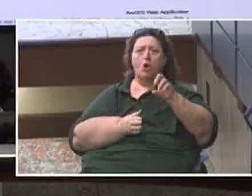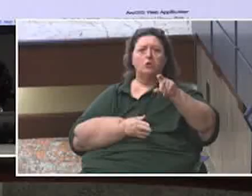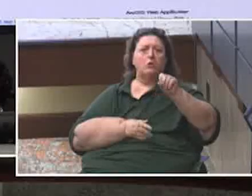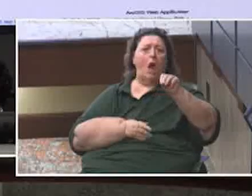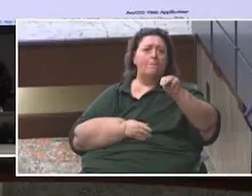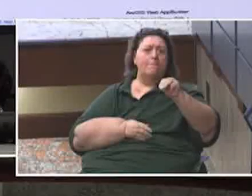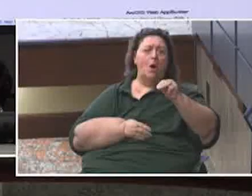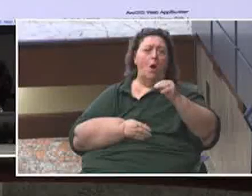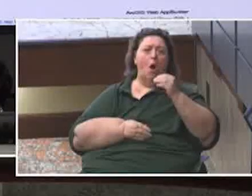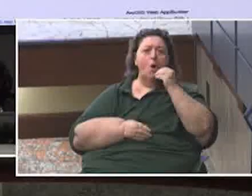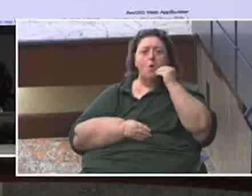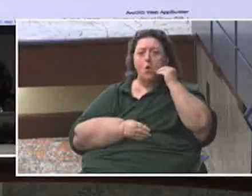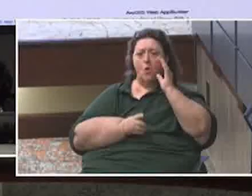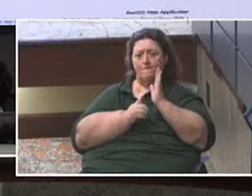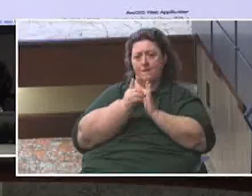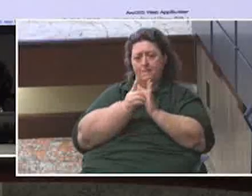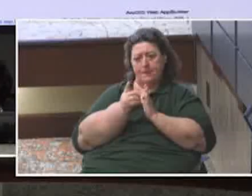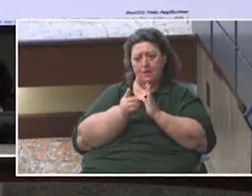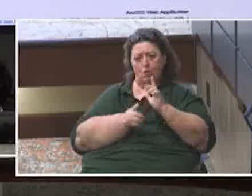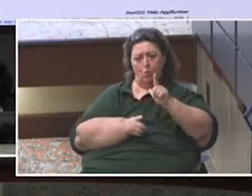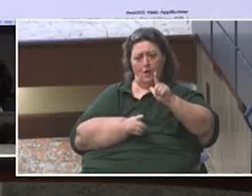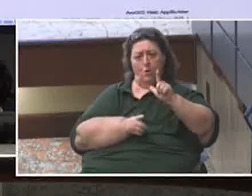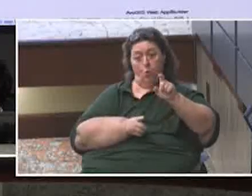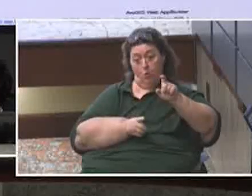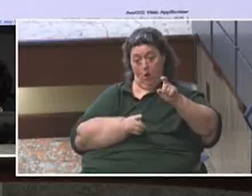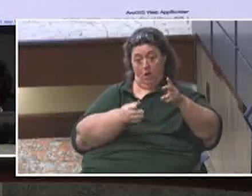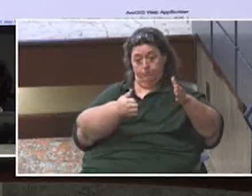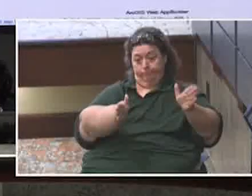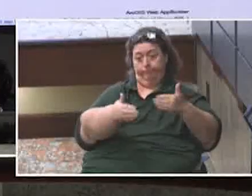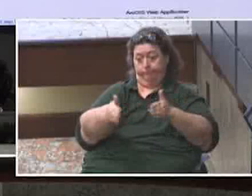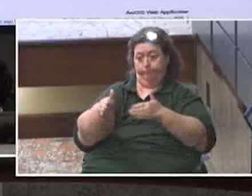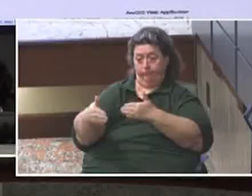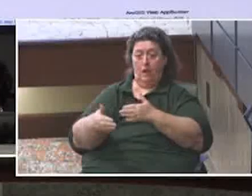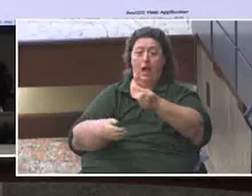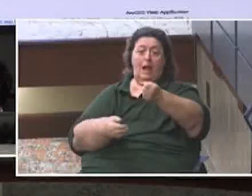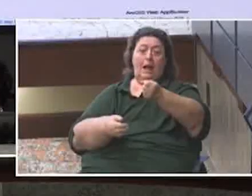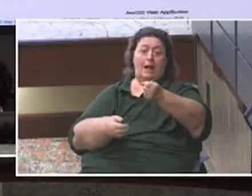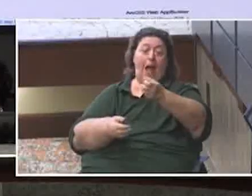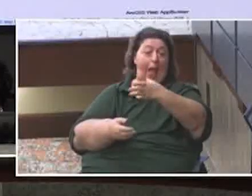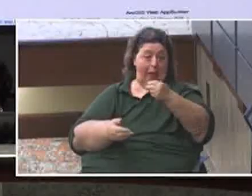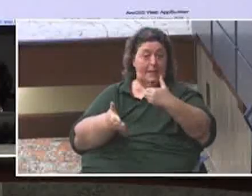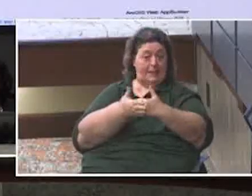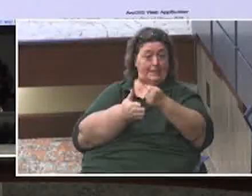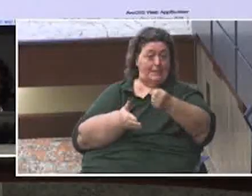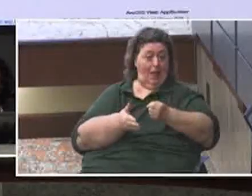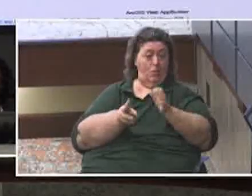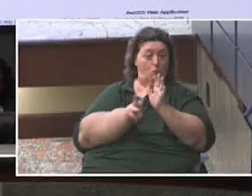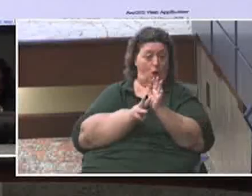for the development of 21 lots and South Waco Elementary.